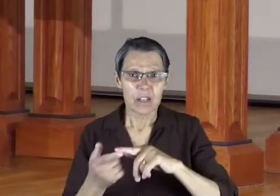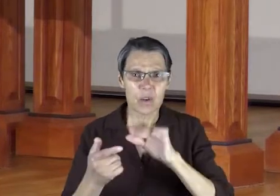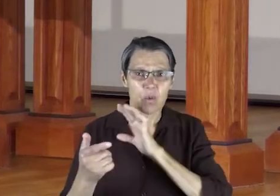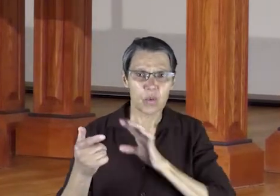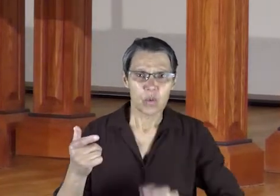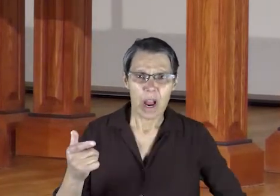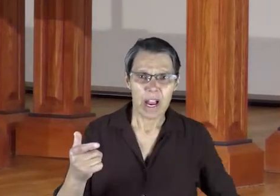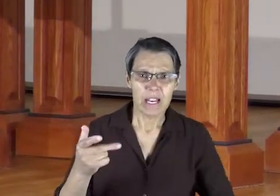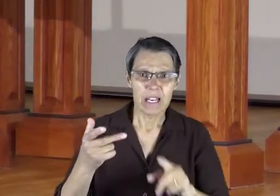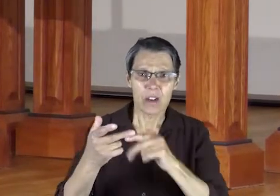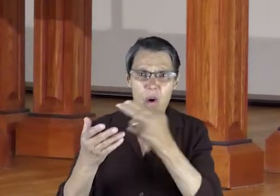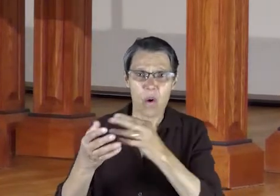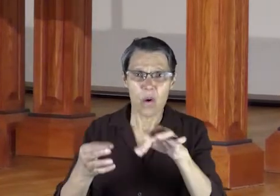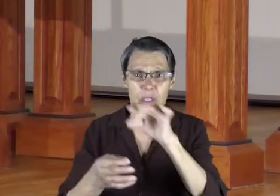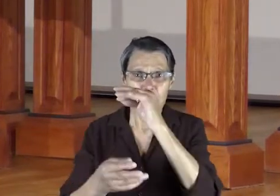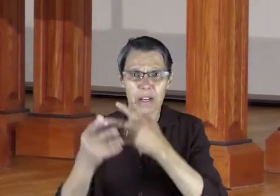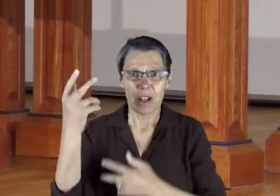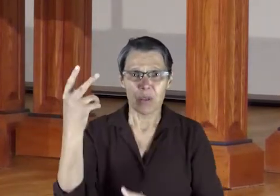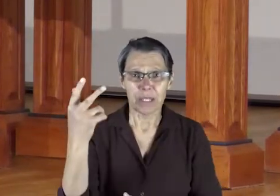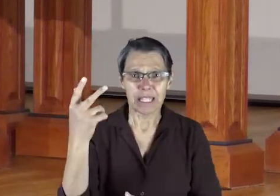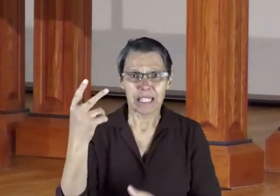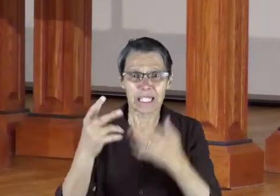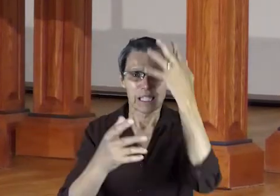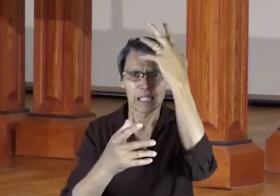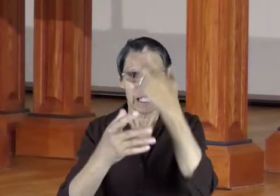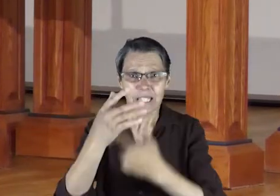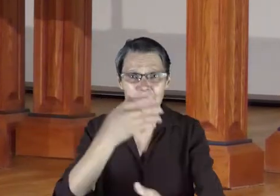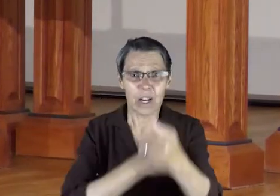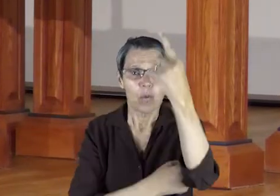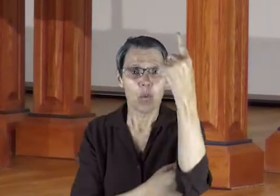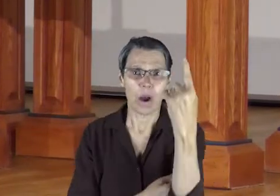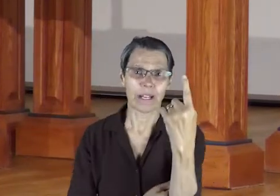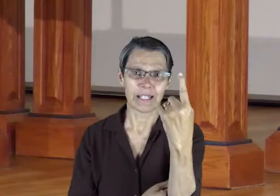Holy Spirit are one in three?